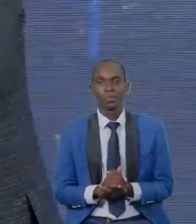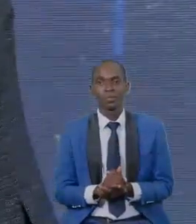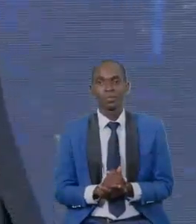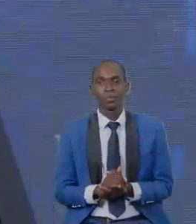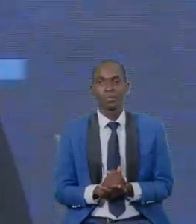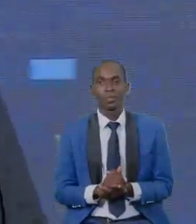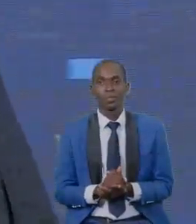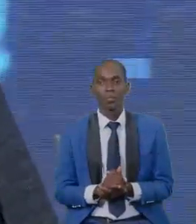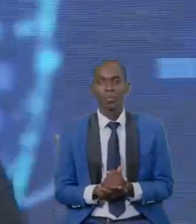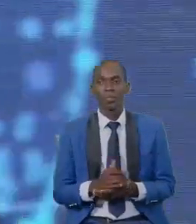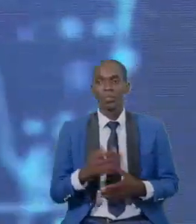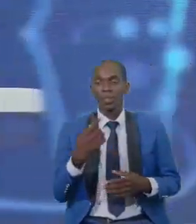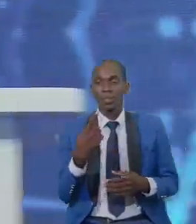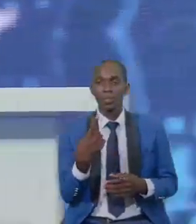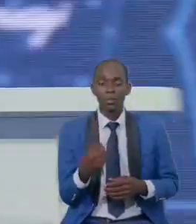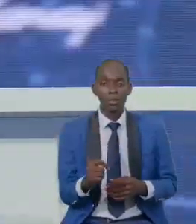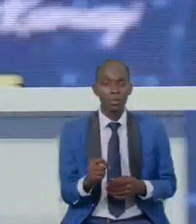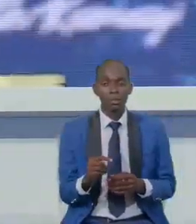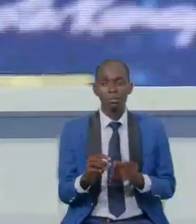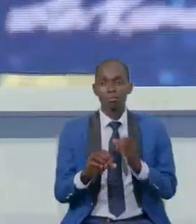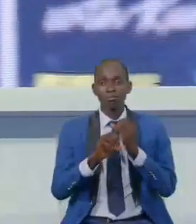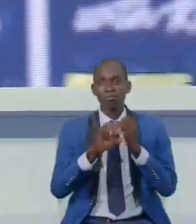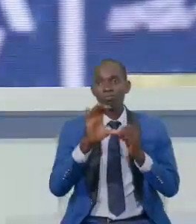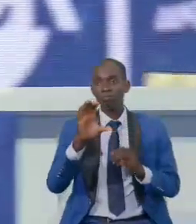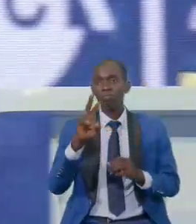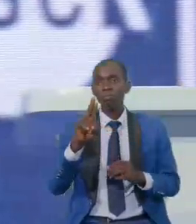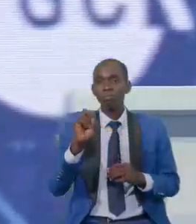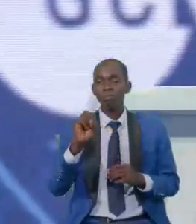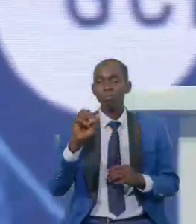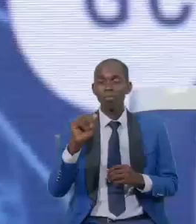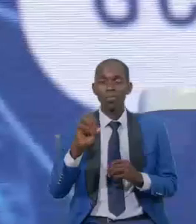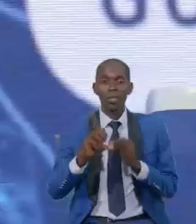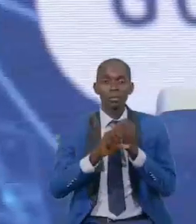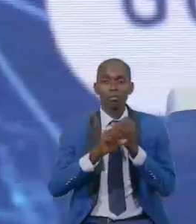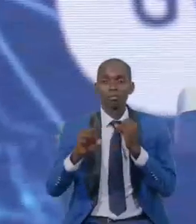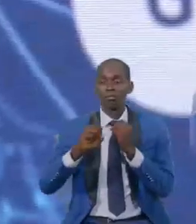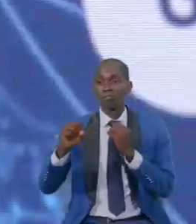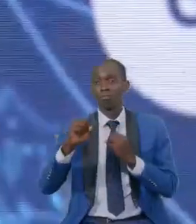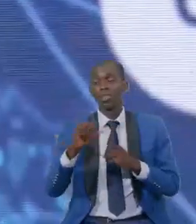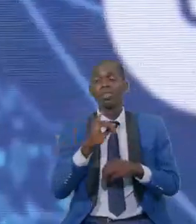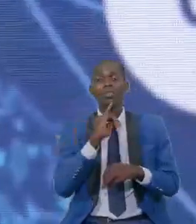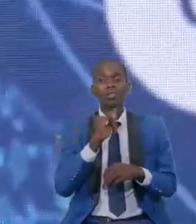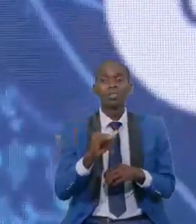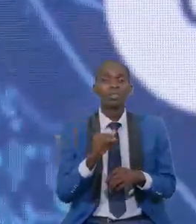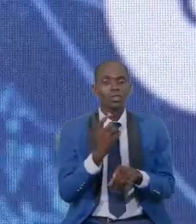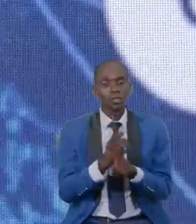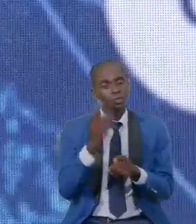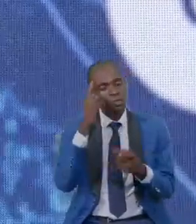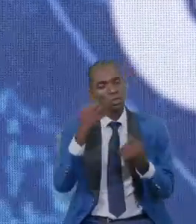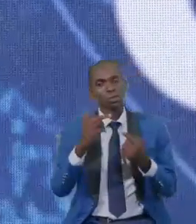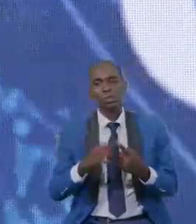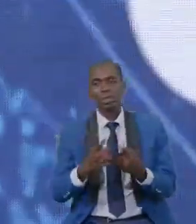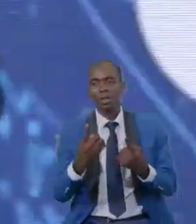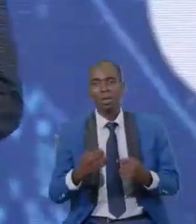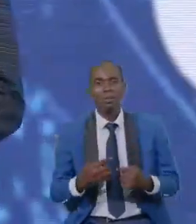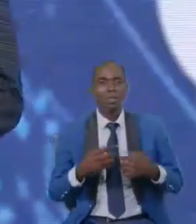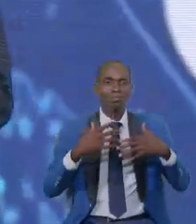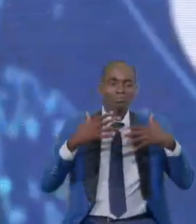The crusade is not just, to come together and have excitement.